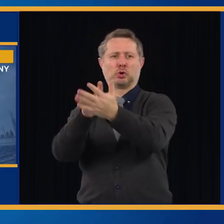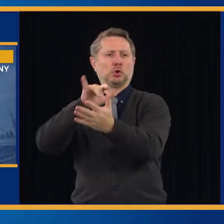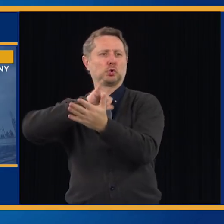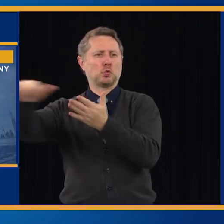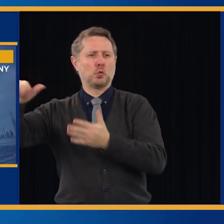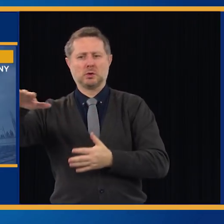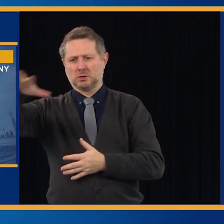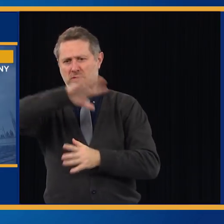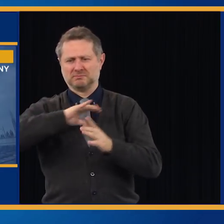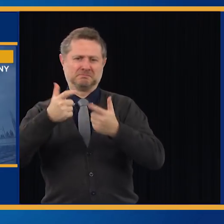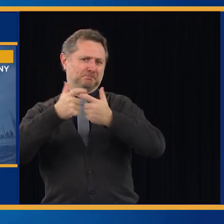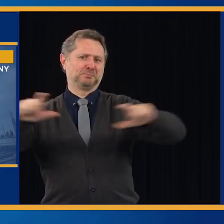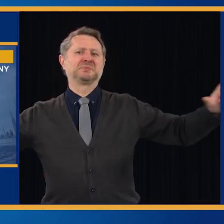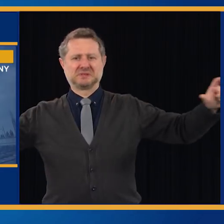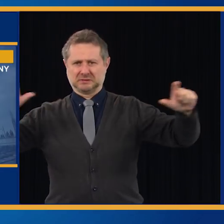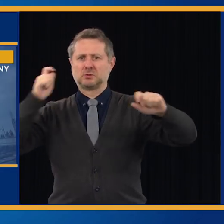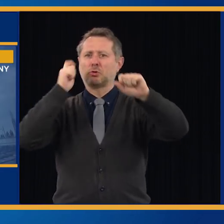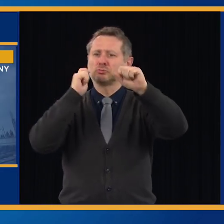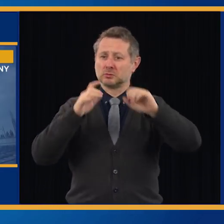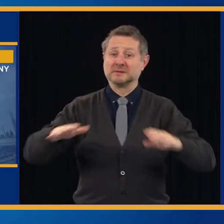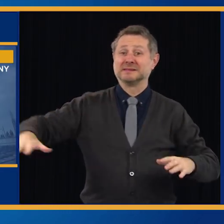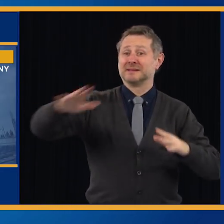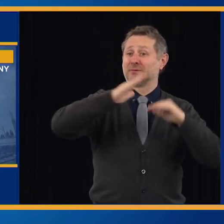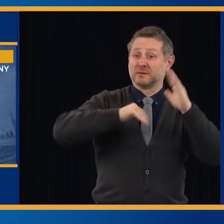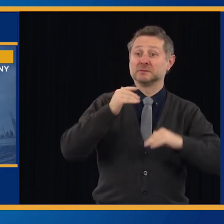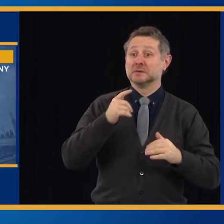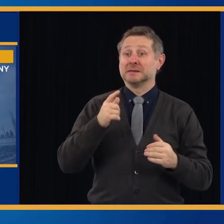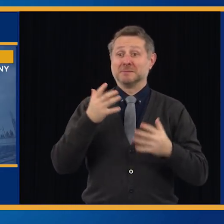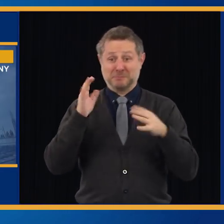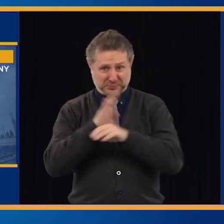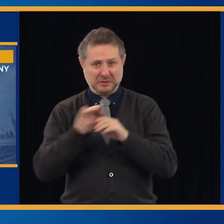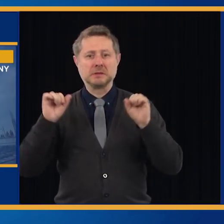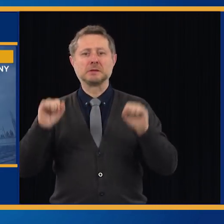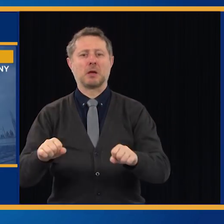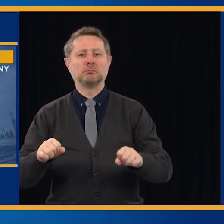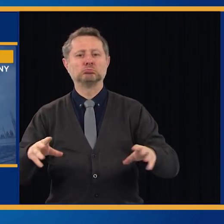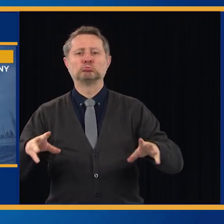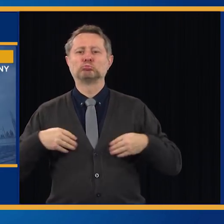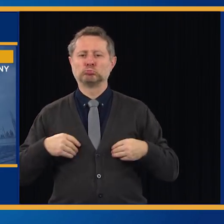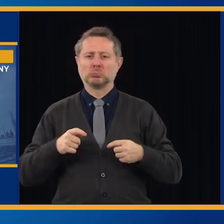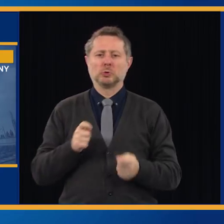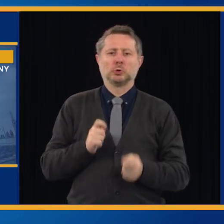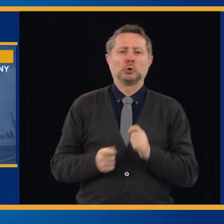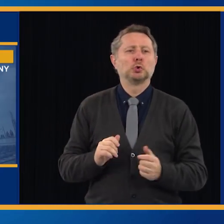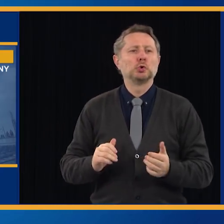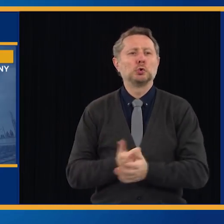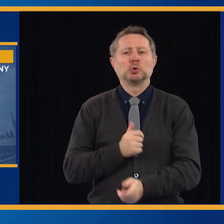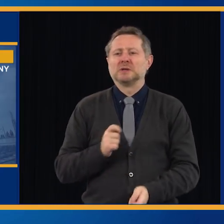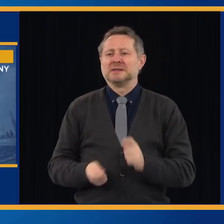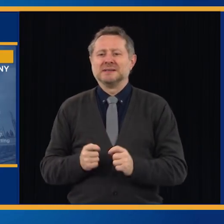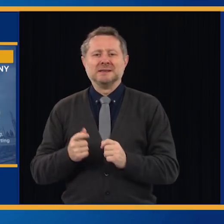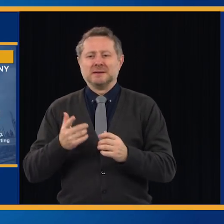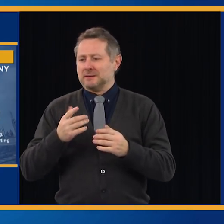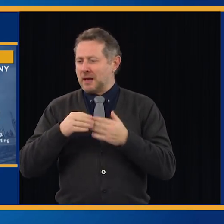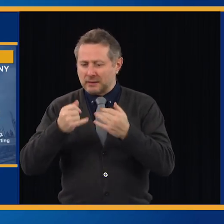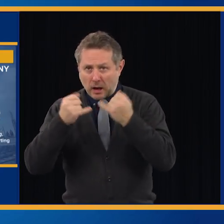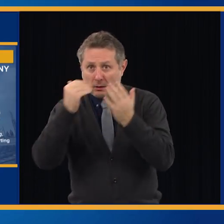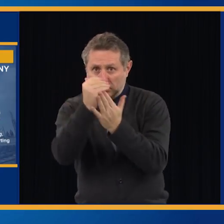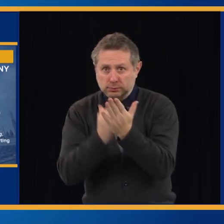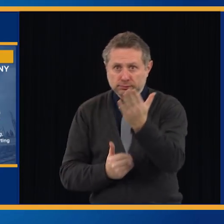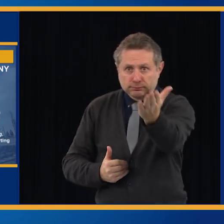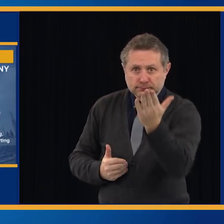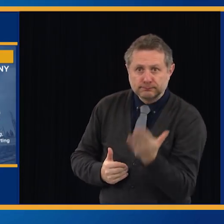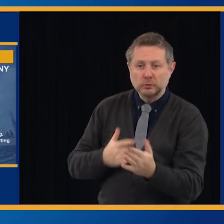And these are businesses that can adapt to the new normal in terms of their employees, in terms of the places